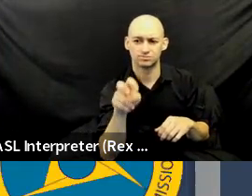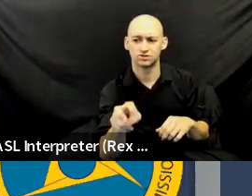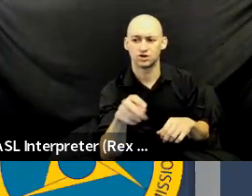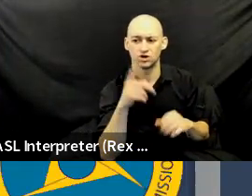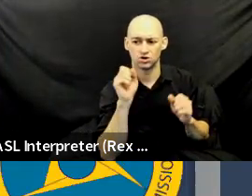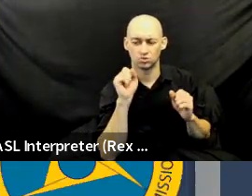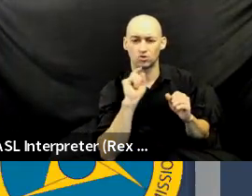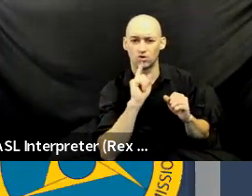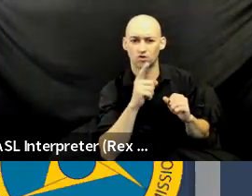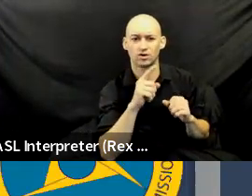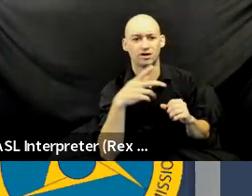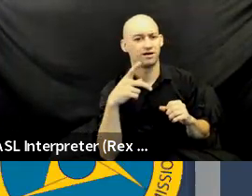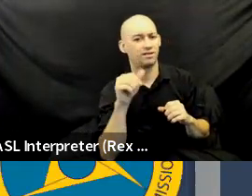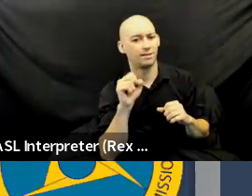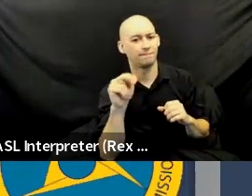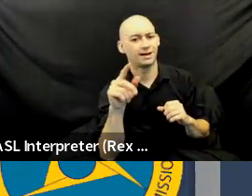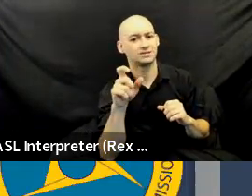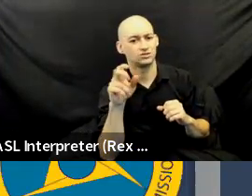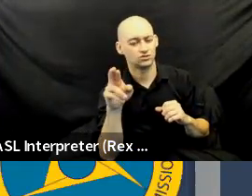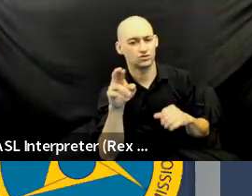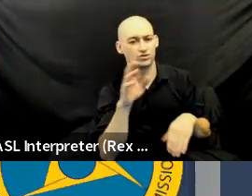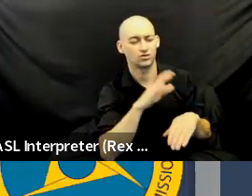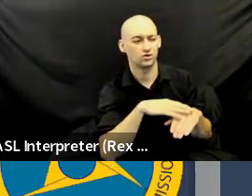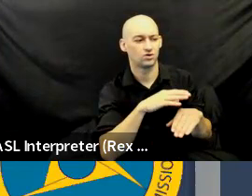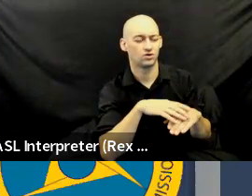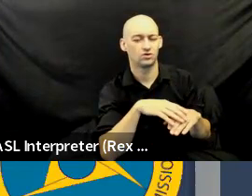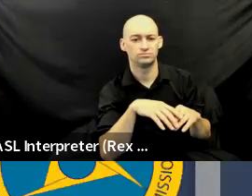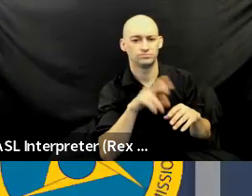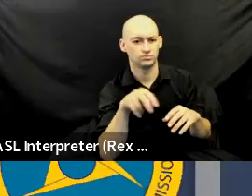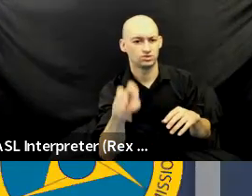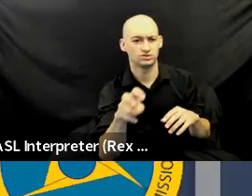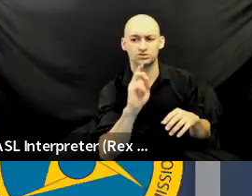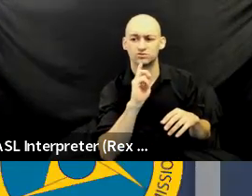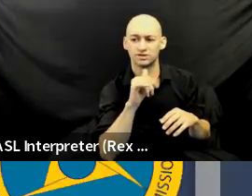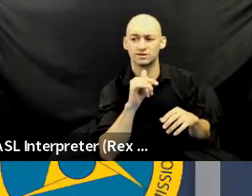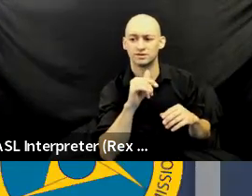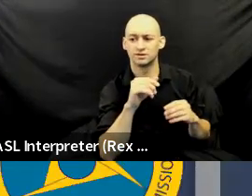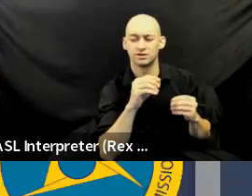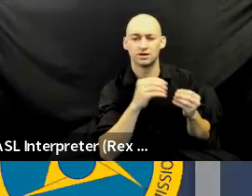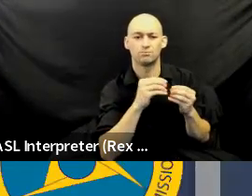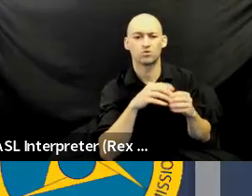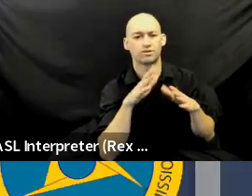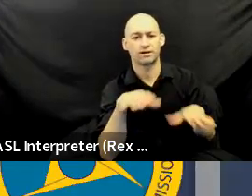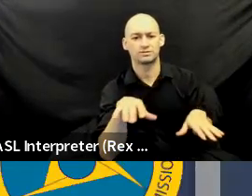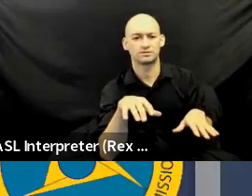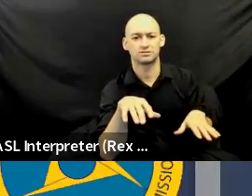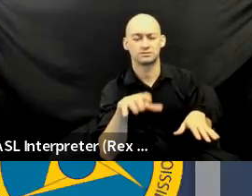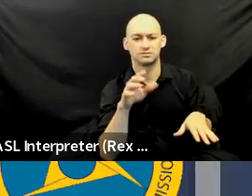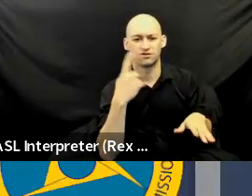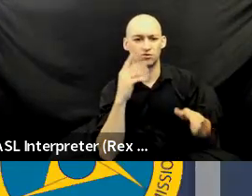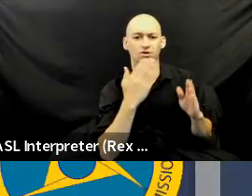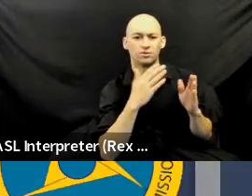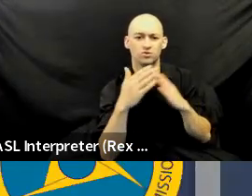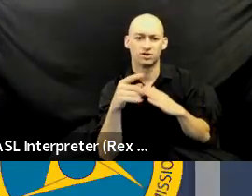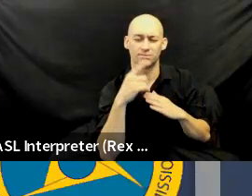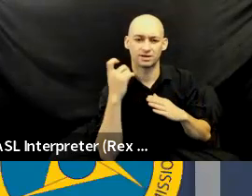you are essentially a passenger on these sort of forms of transit, it's essentially a lot more alleviating for our communities and such, because